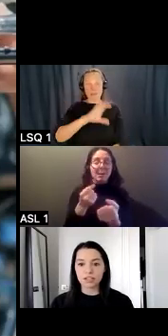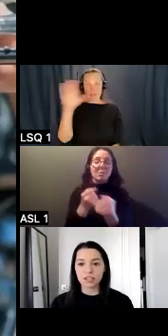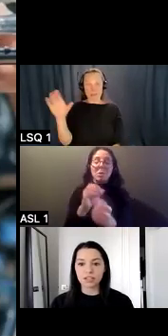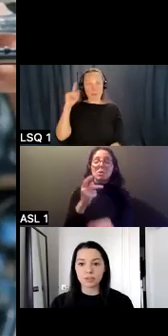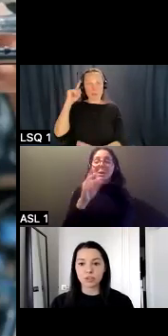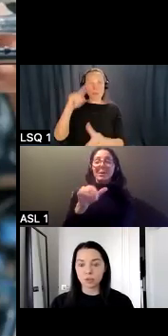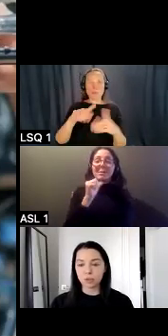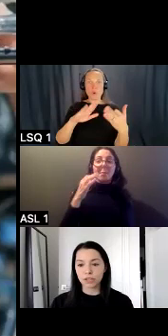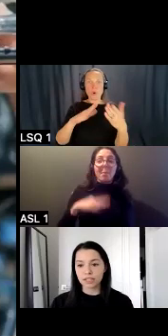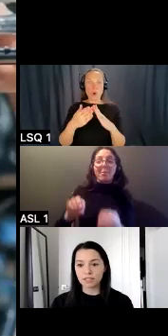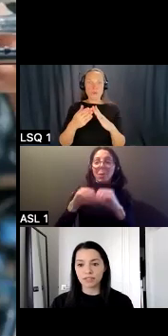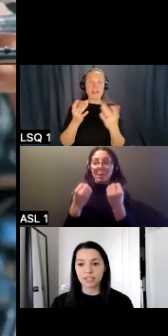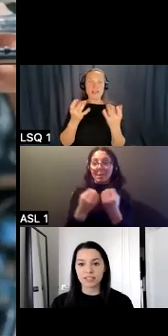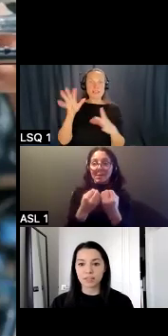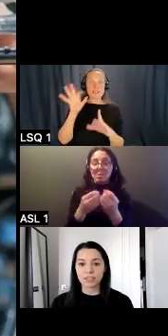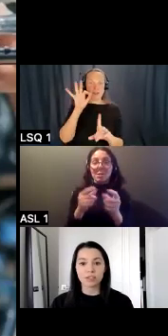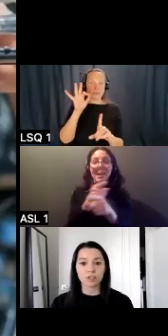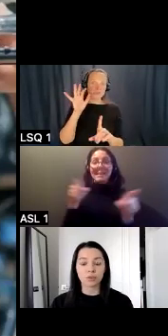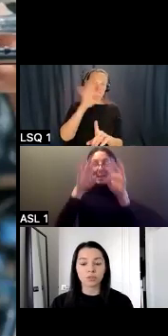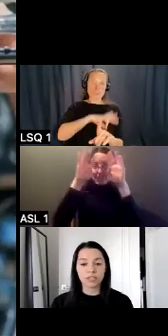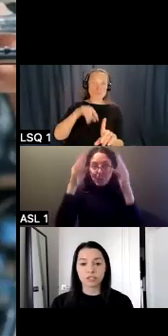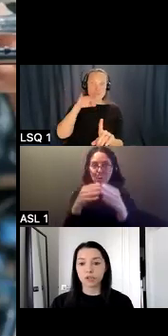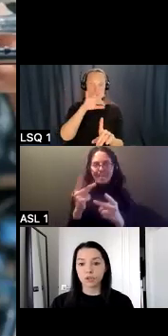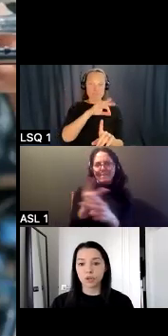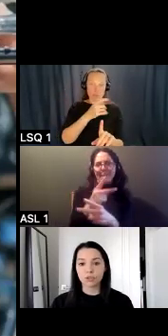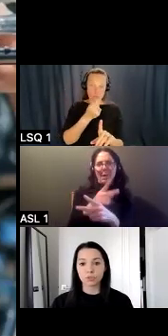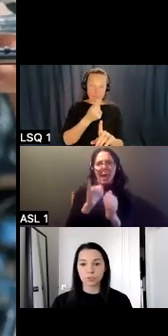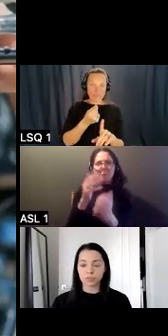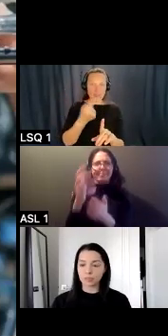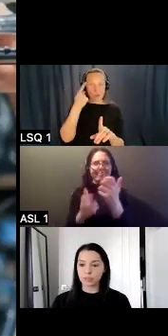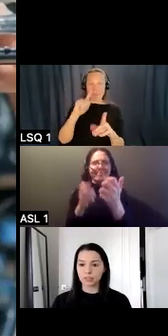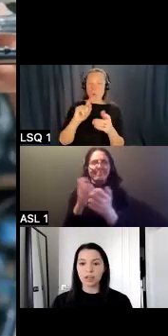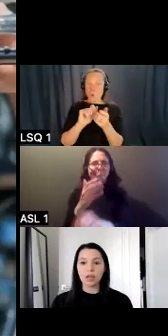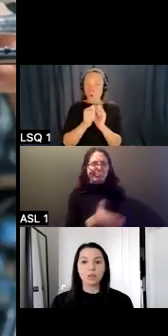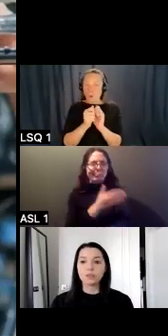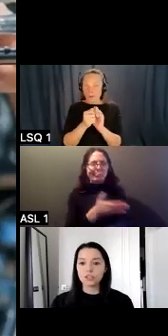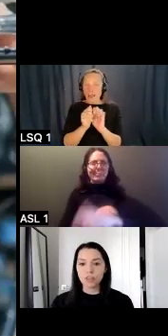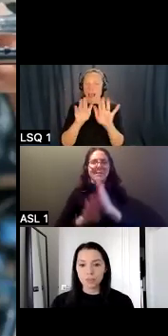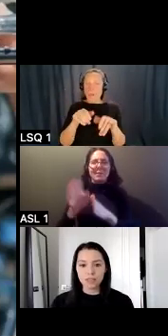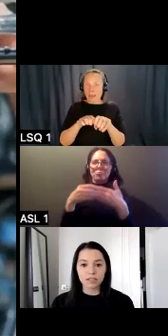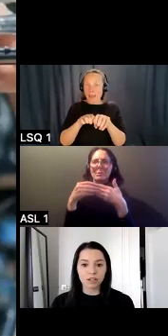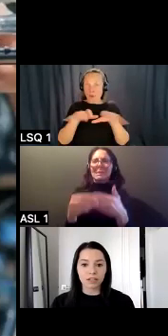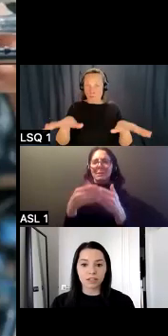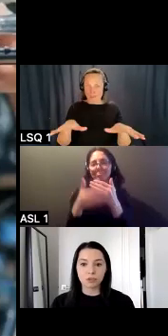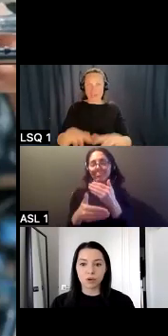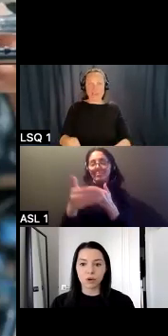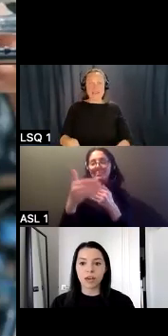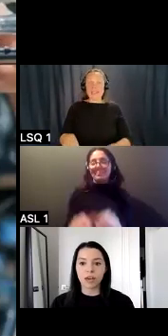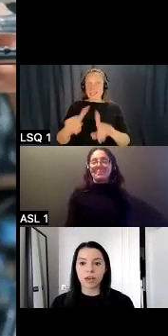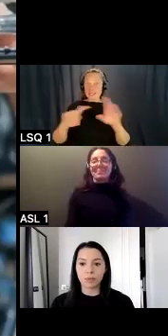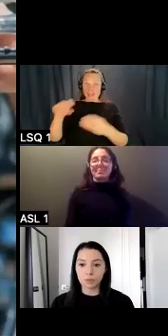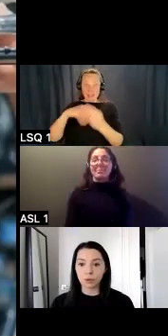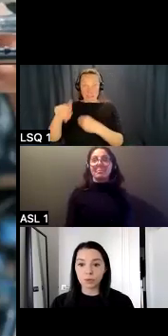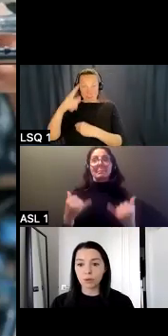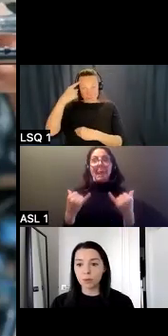nonprofit organizations as they focus on how to adapt, modernize, and build resilience. And more than ever,